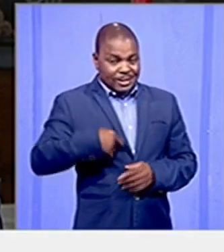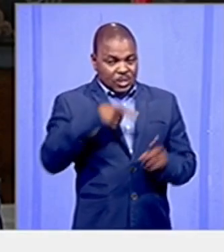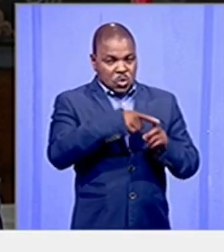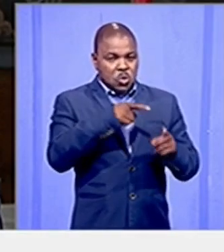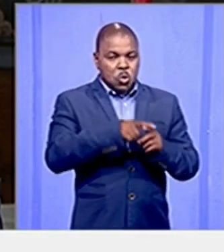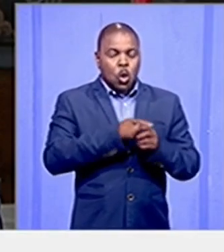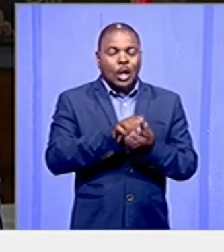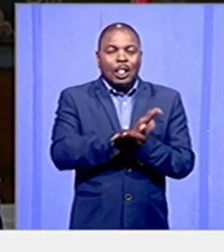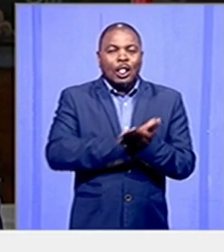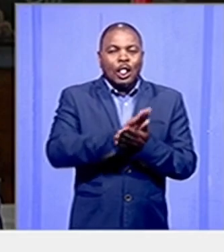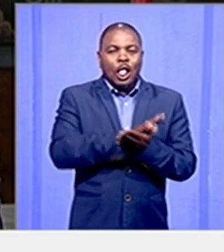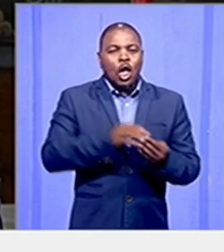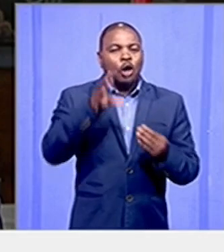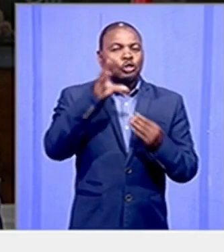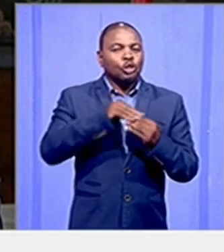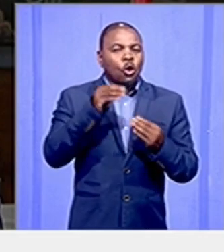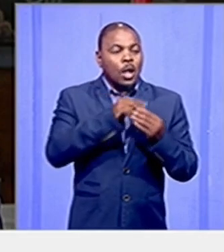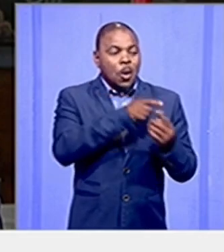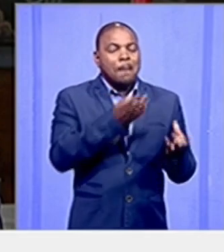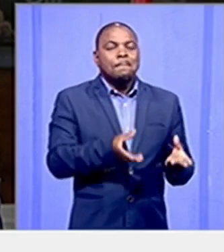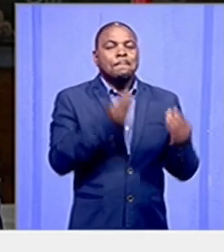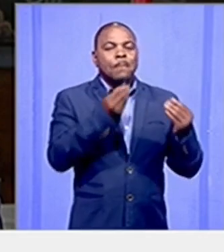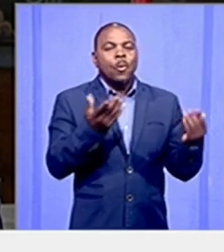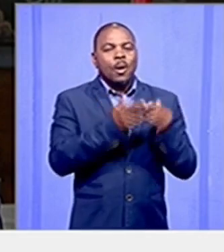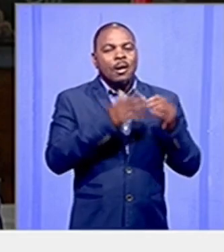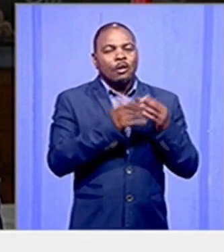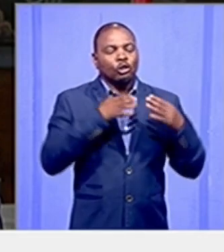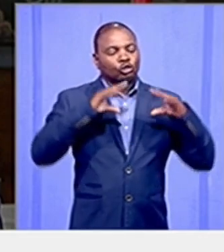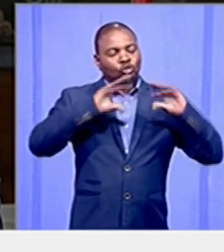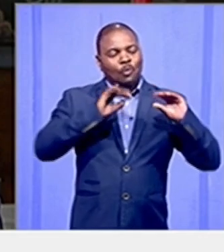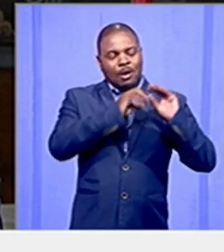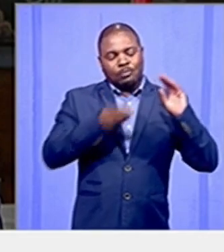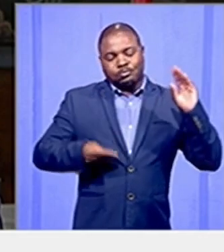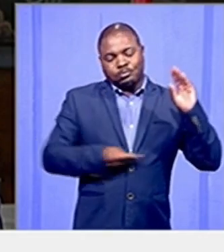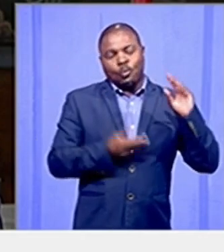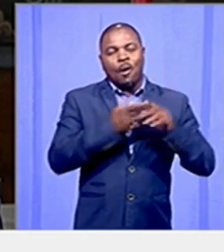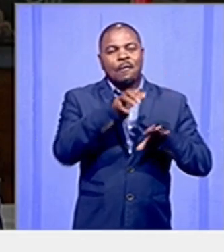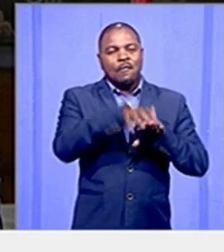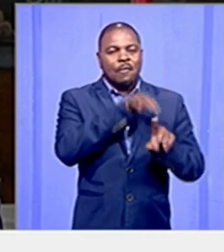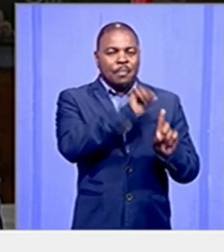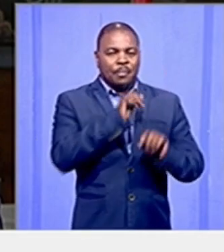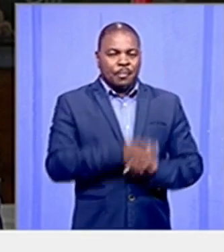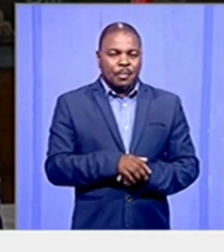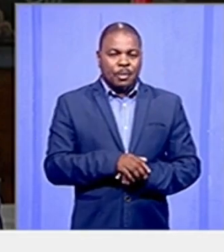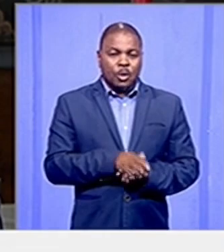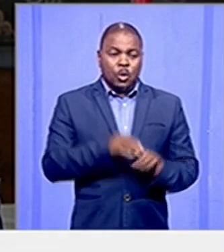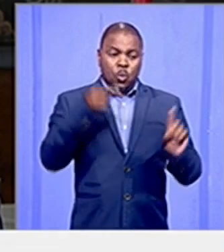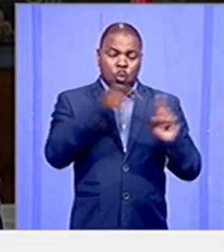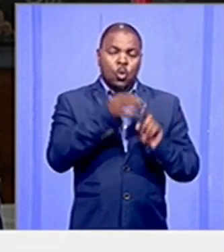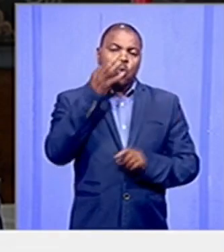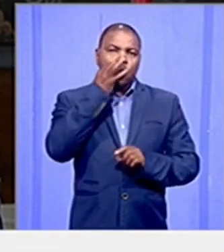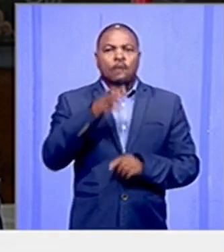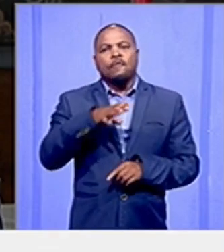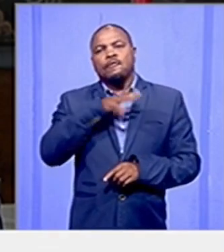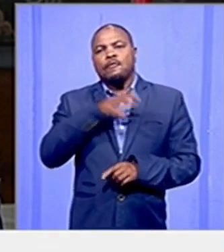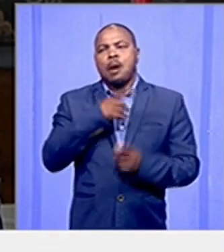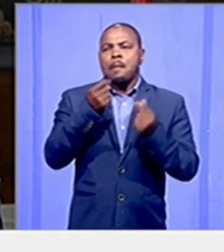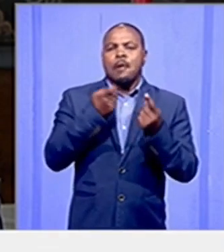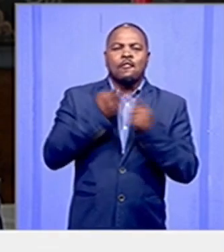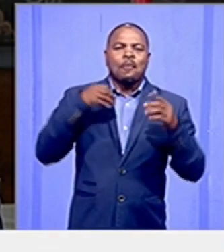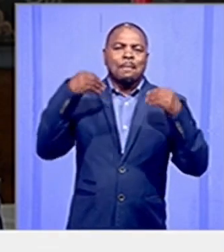the country illegally inside a couch on his game farm. It renders Mr. Ramaphosa's claim that these funds were merely the proceeds